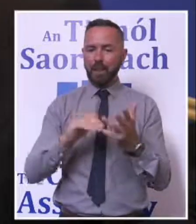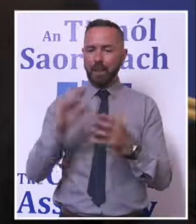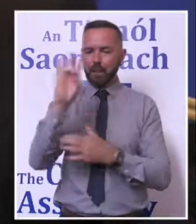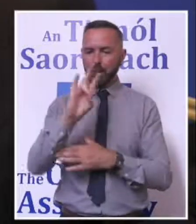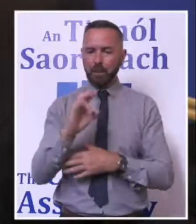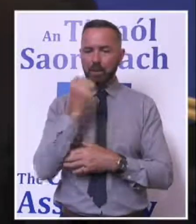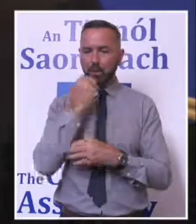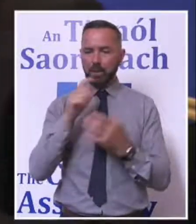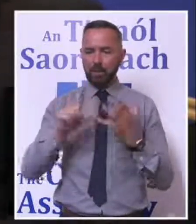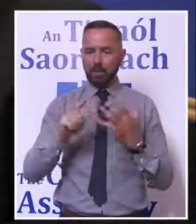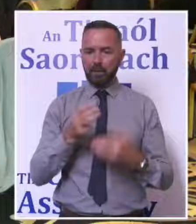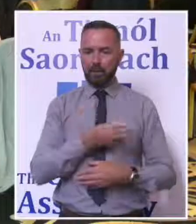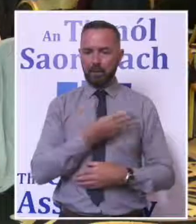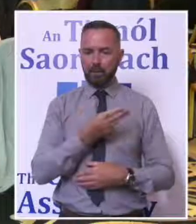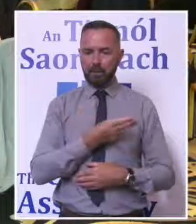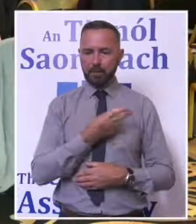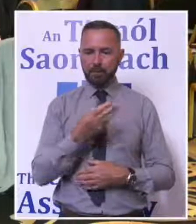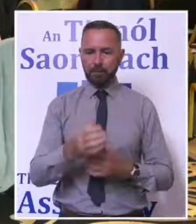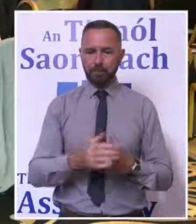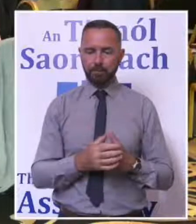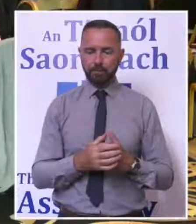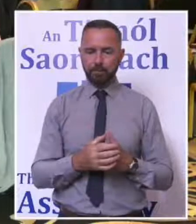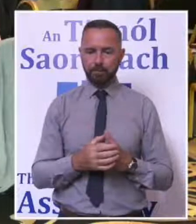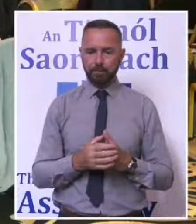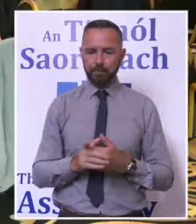question, number 7, please.